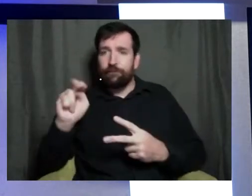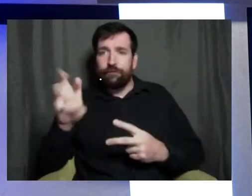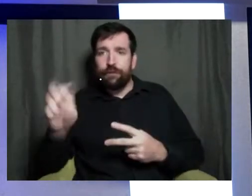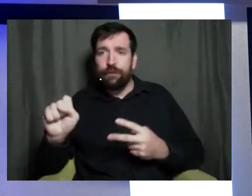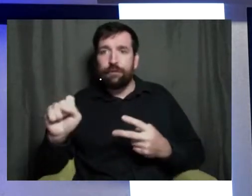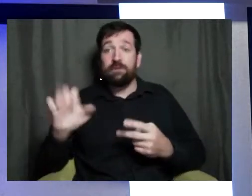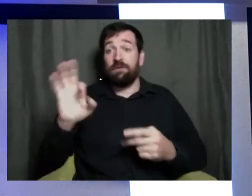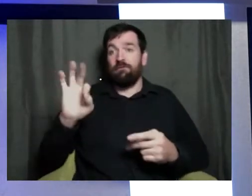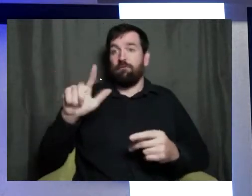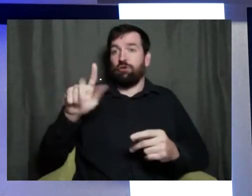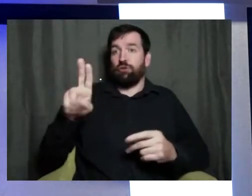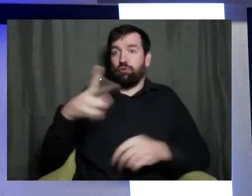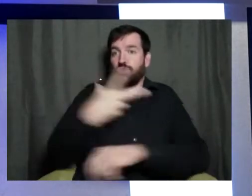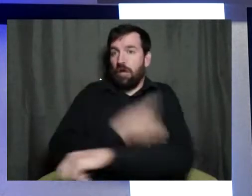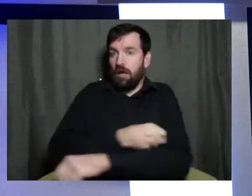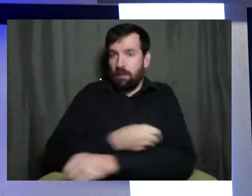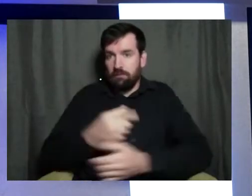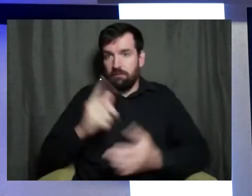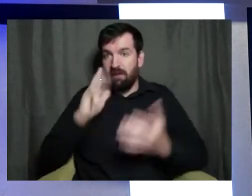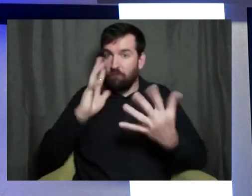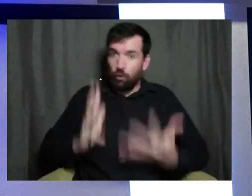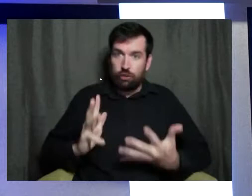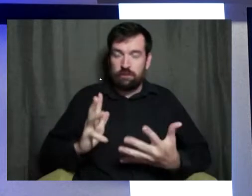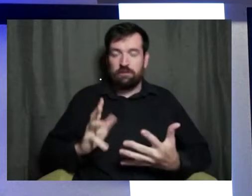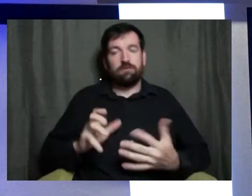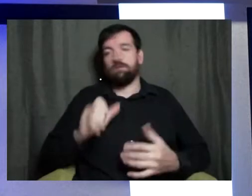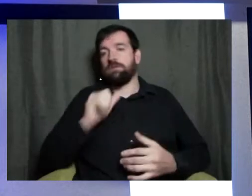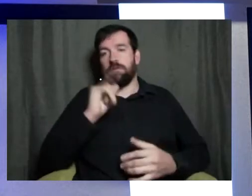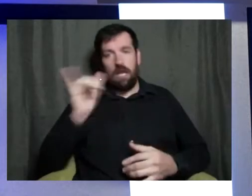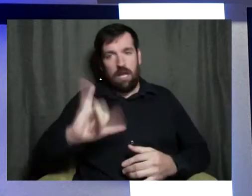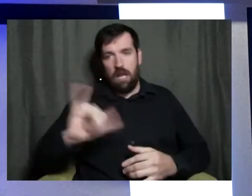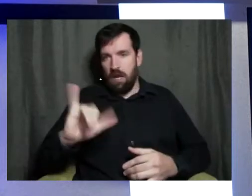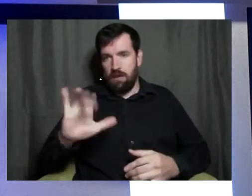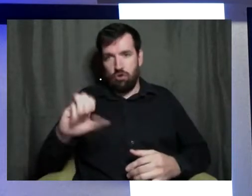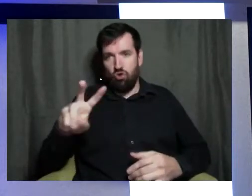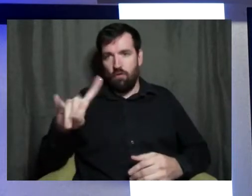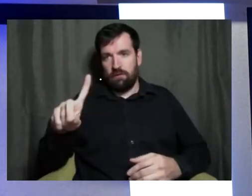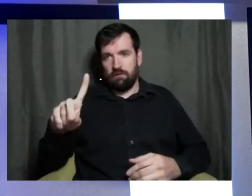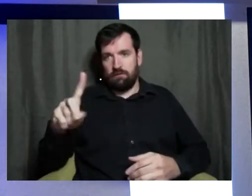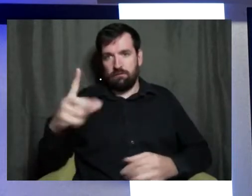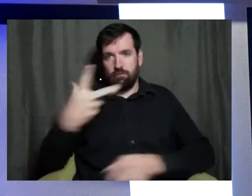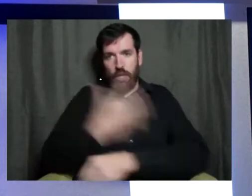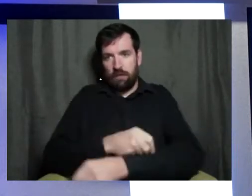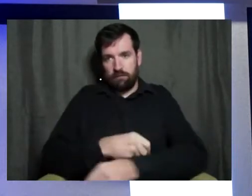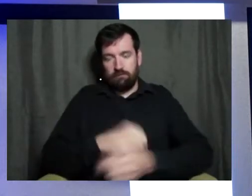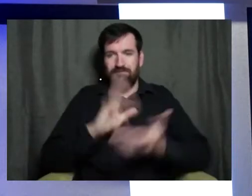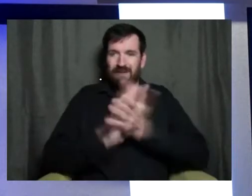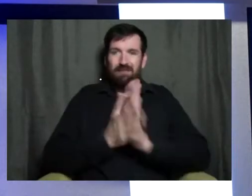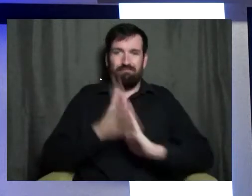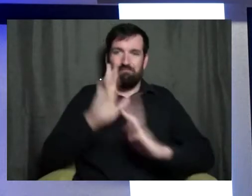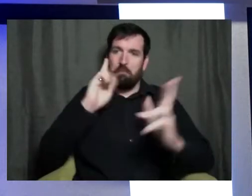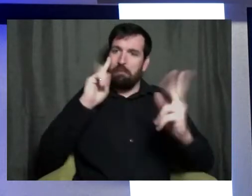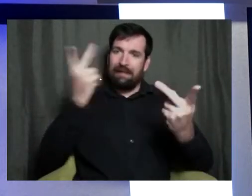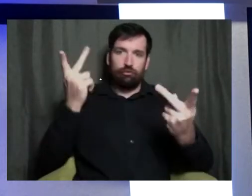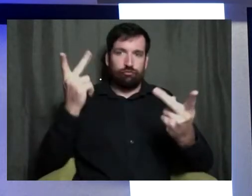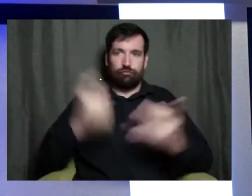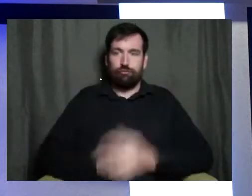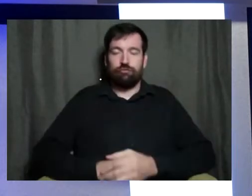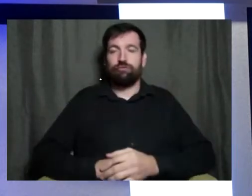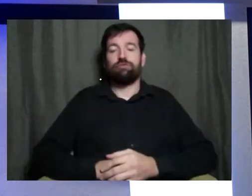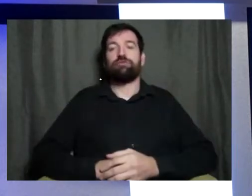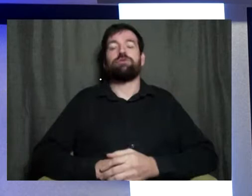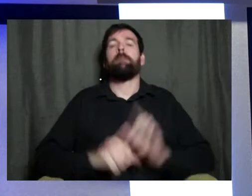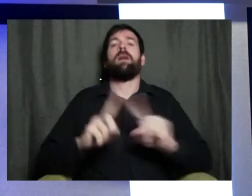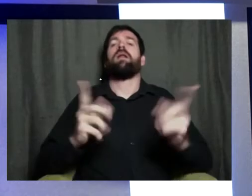just unfortunately, with what we're hearing, is not like the COVID shot because, again, it's been so politicized. But I want to talk